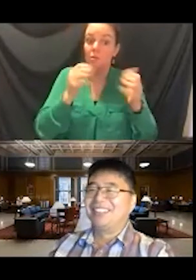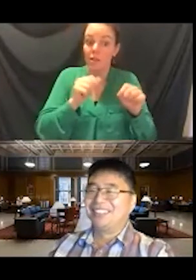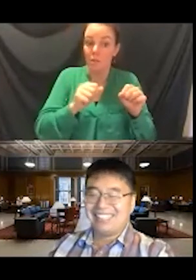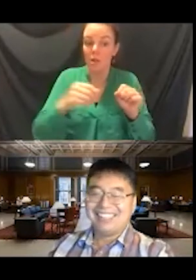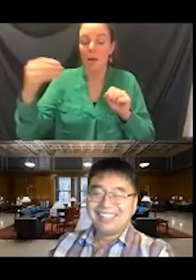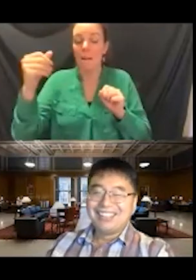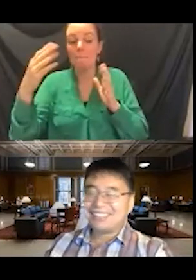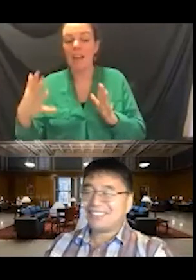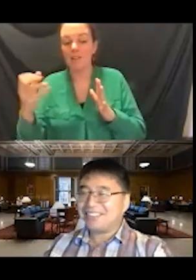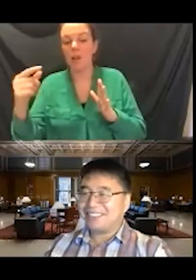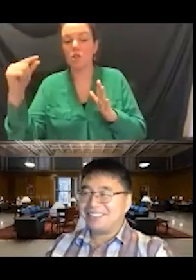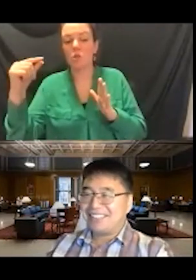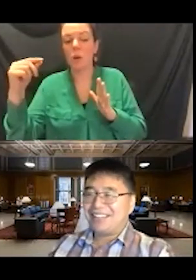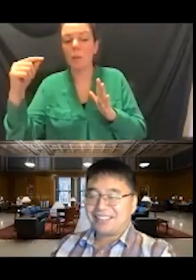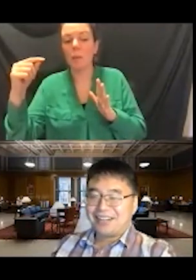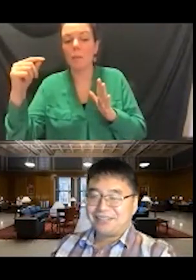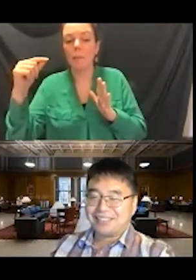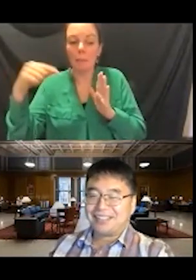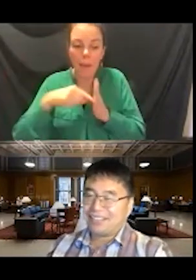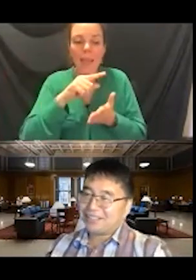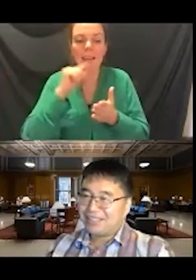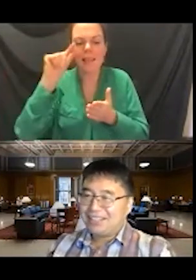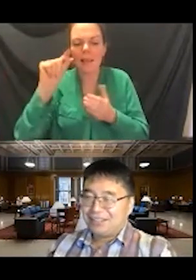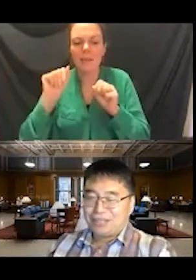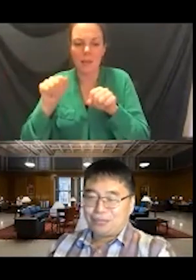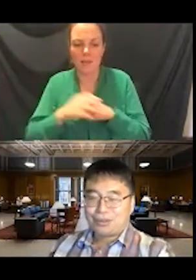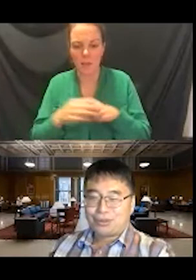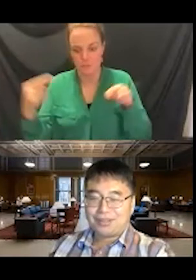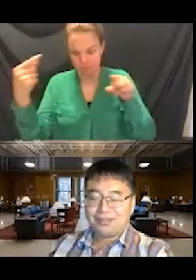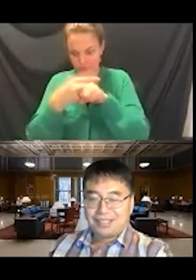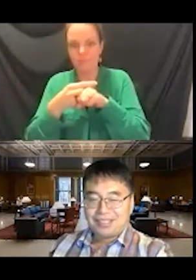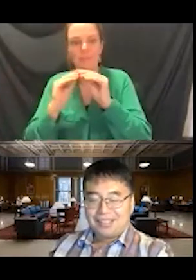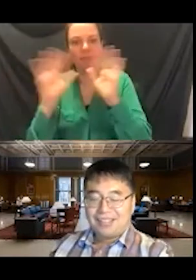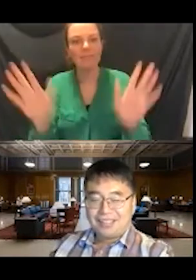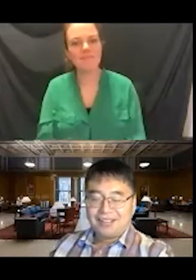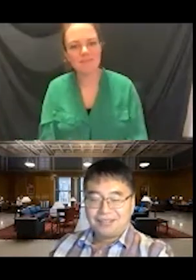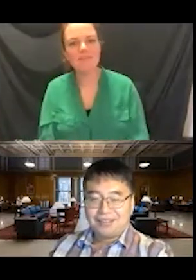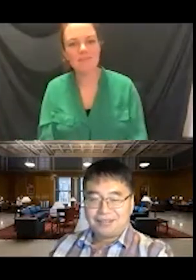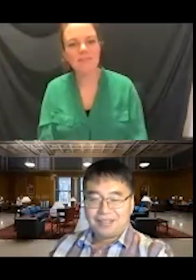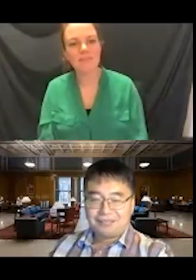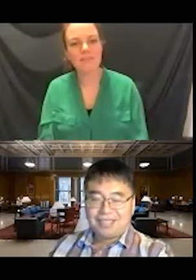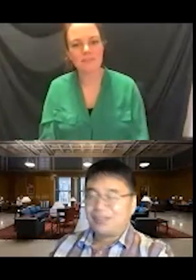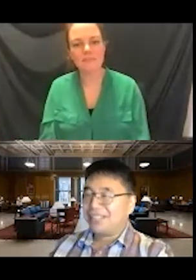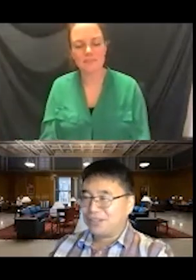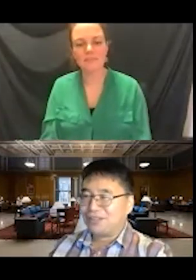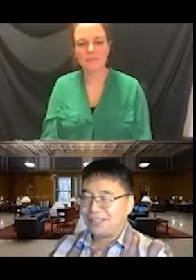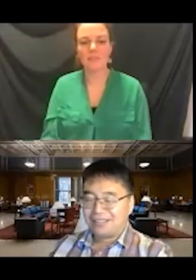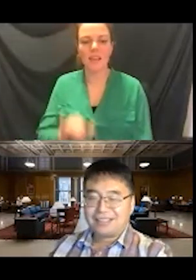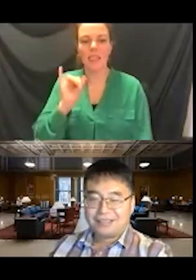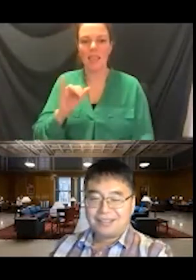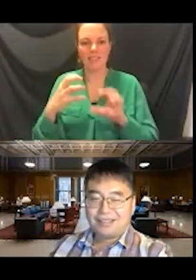So you can see that the inherent conflict there, and that's one source of inherent